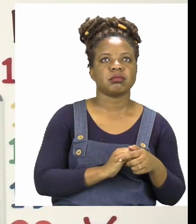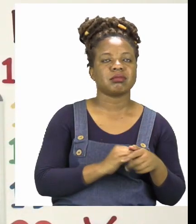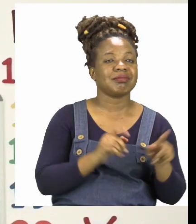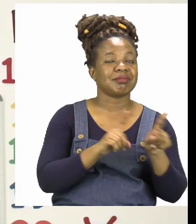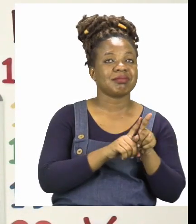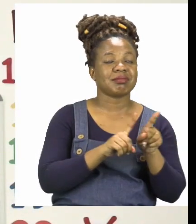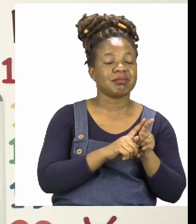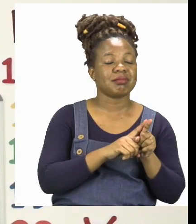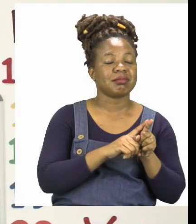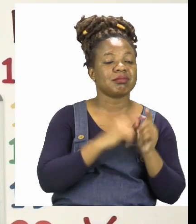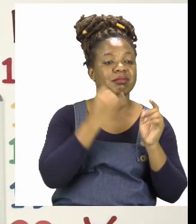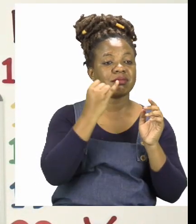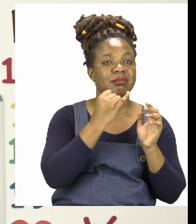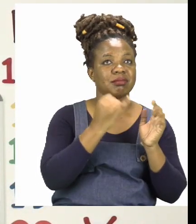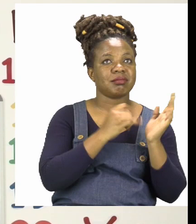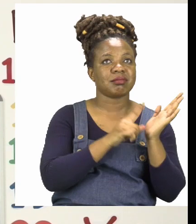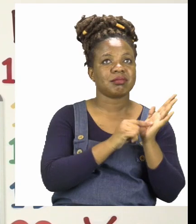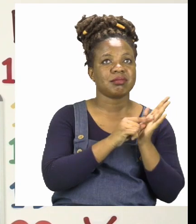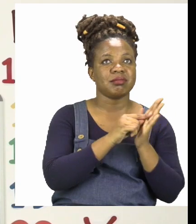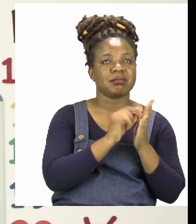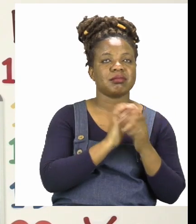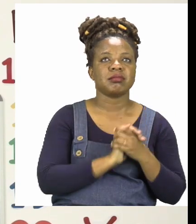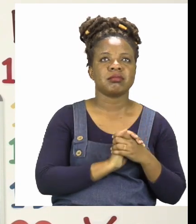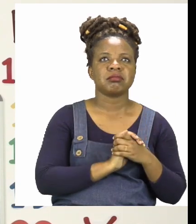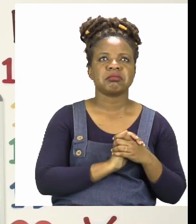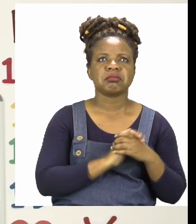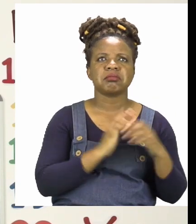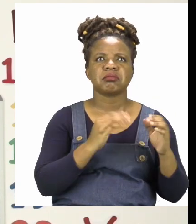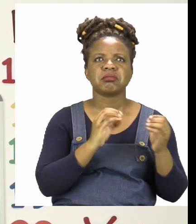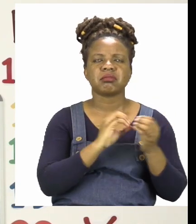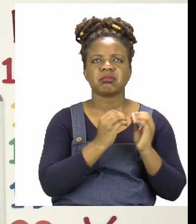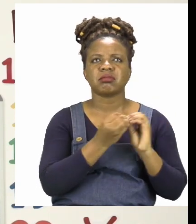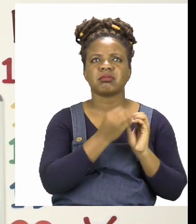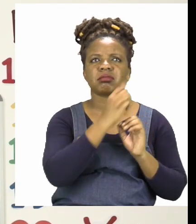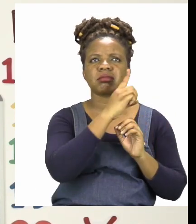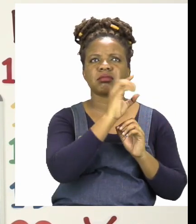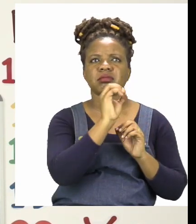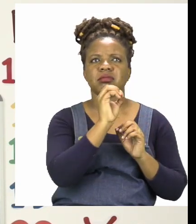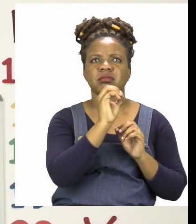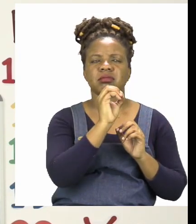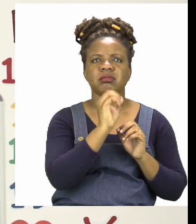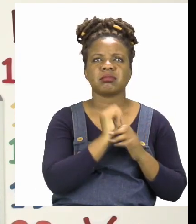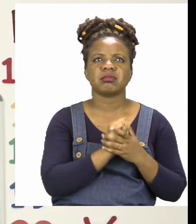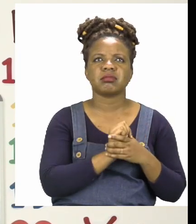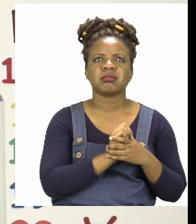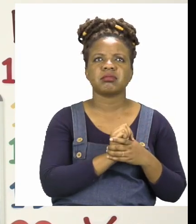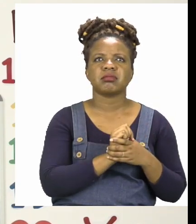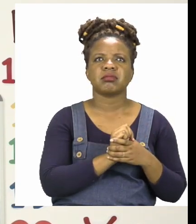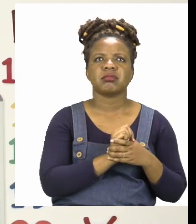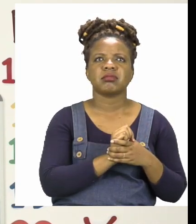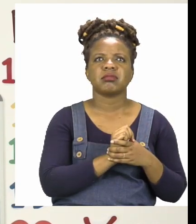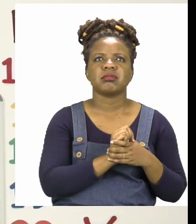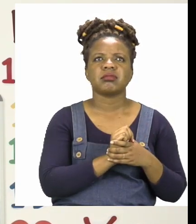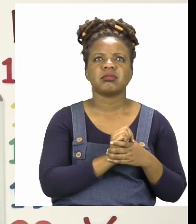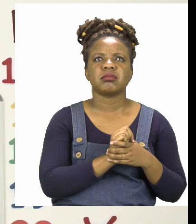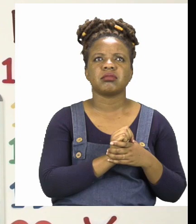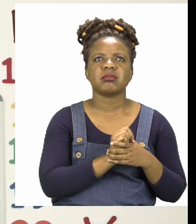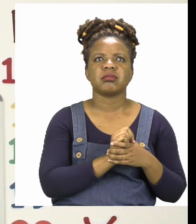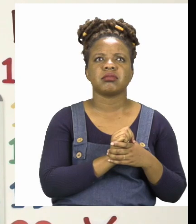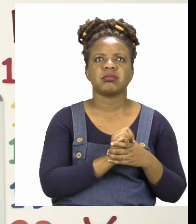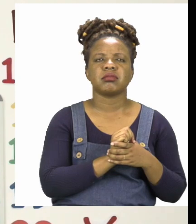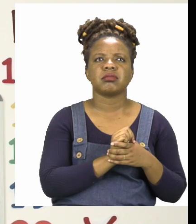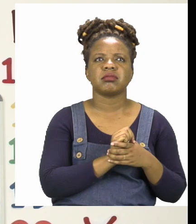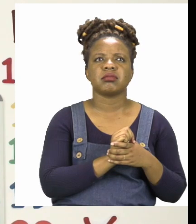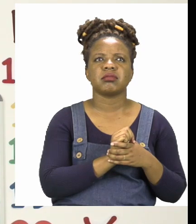and we are going to start with the number 10. We want to see what answer we will get if we add